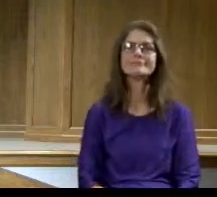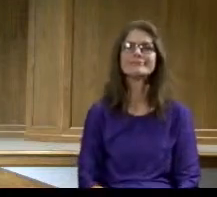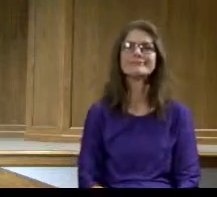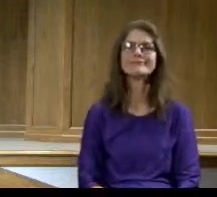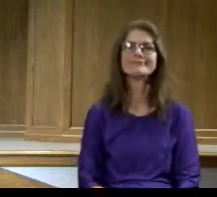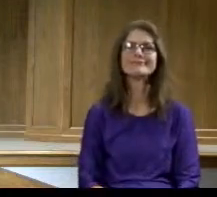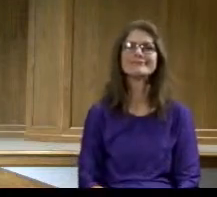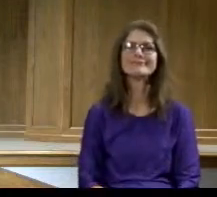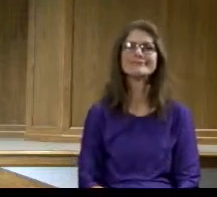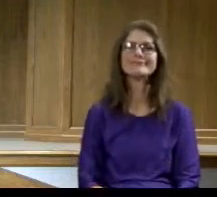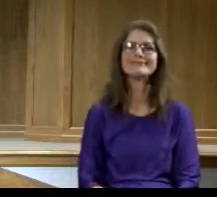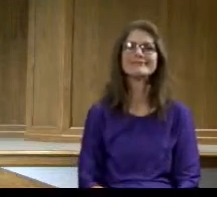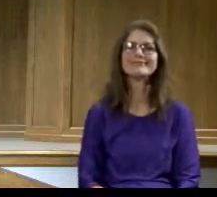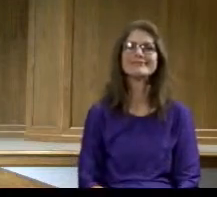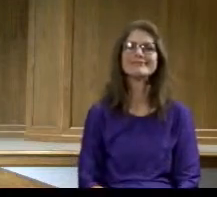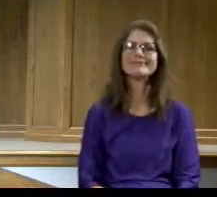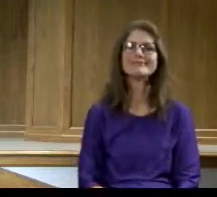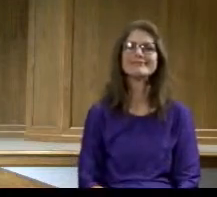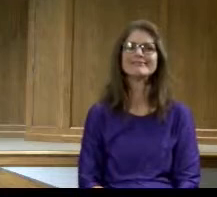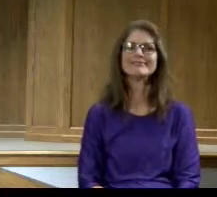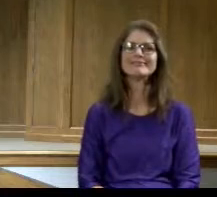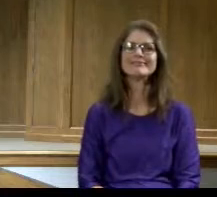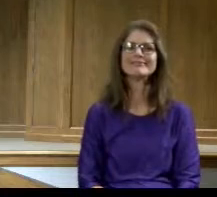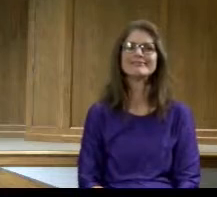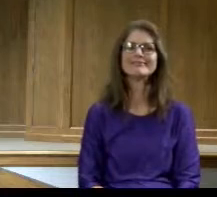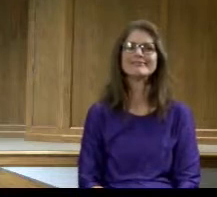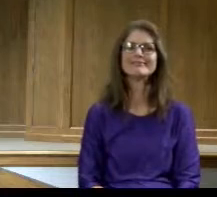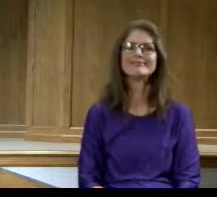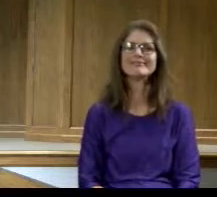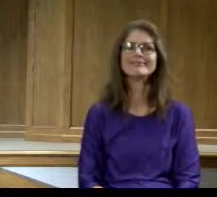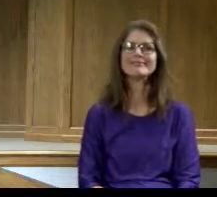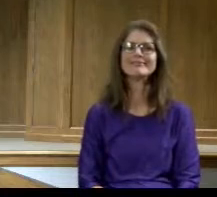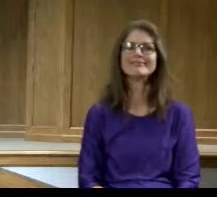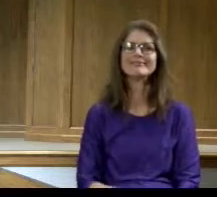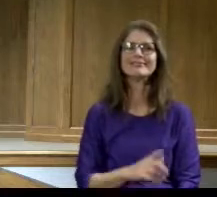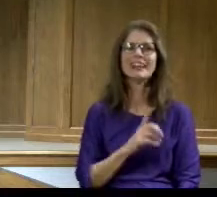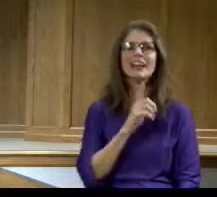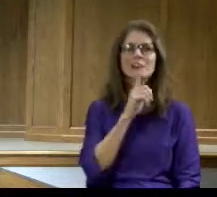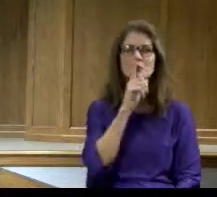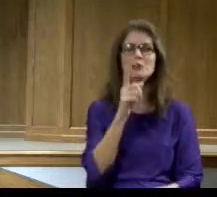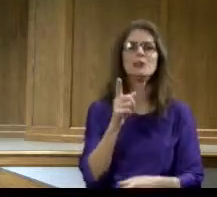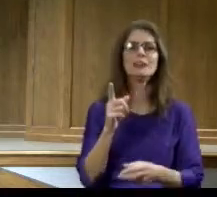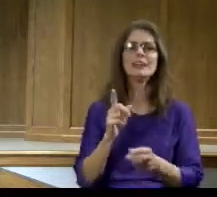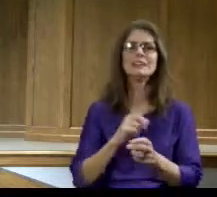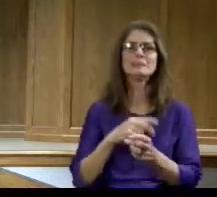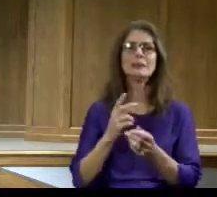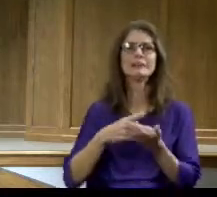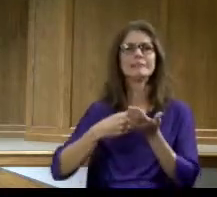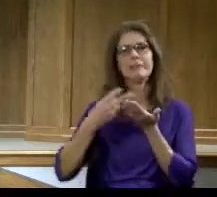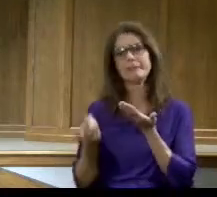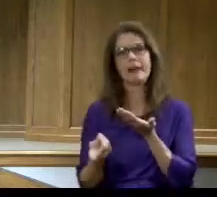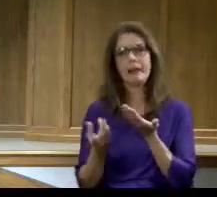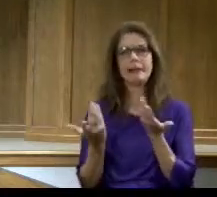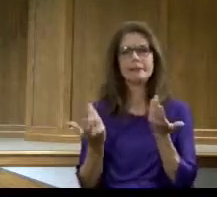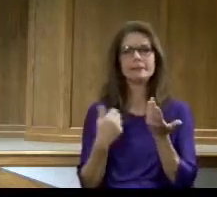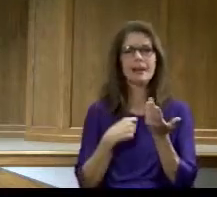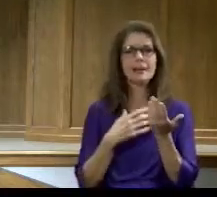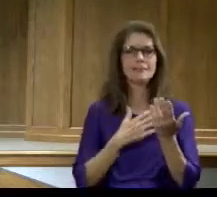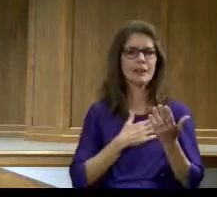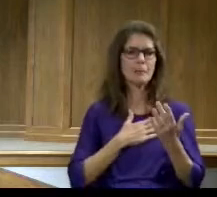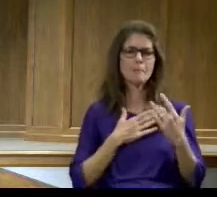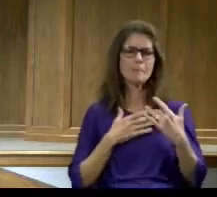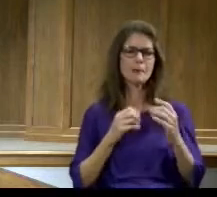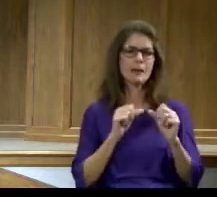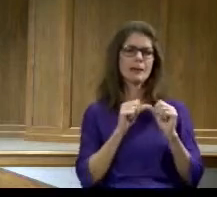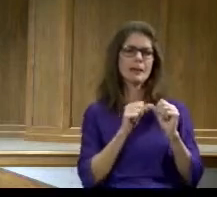Surely in vain. I have kept my heart pure and washed my hands in innocence.